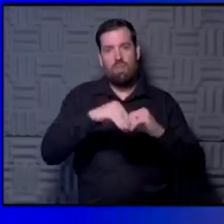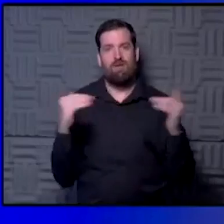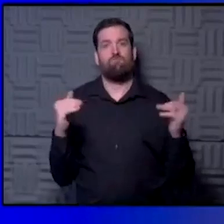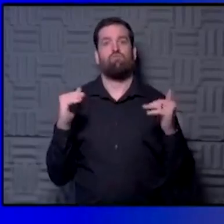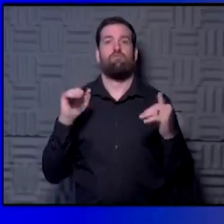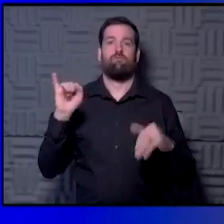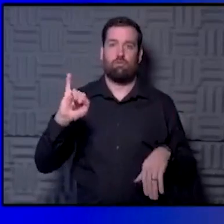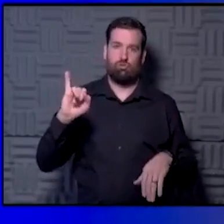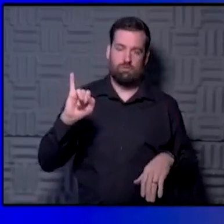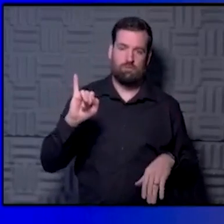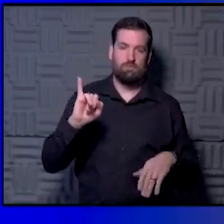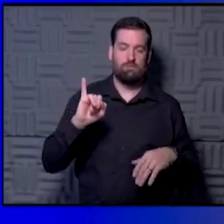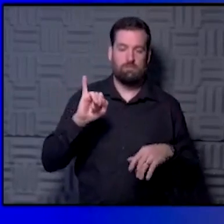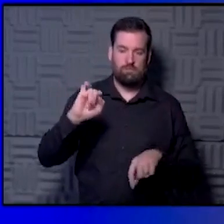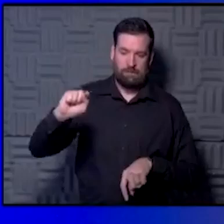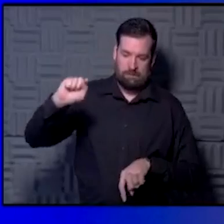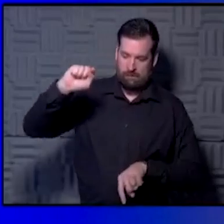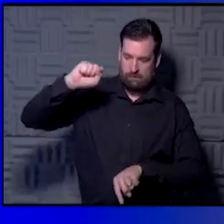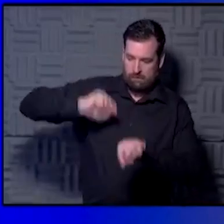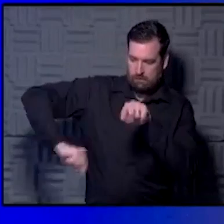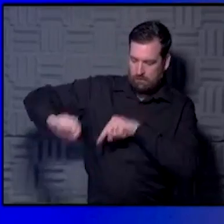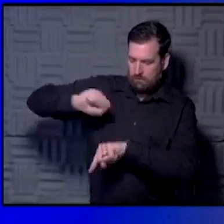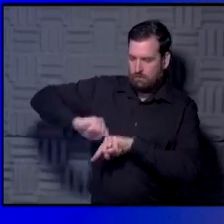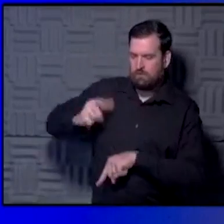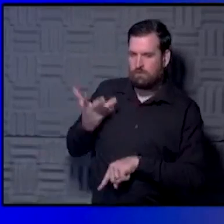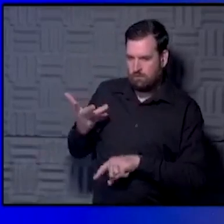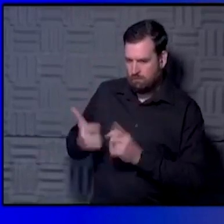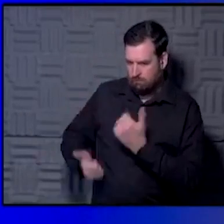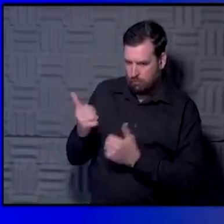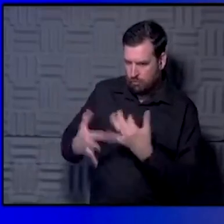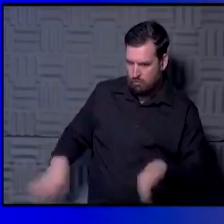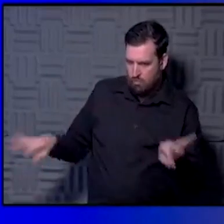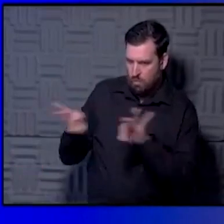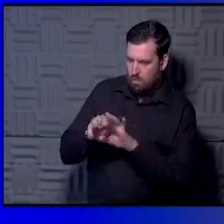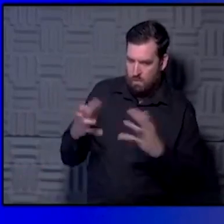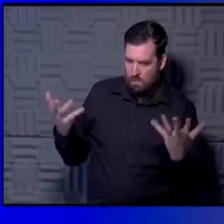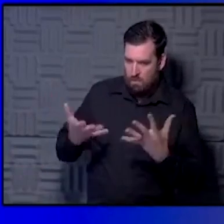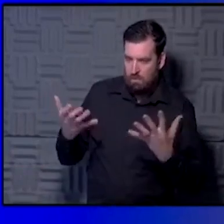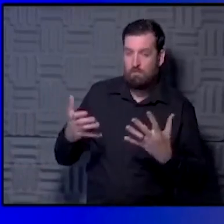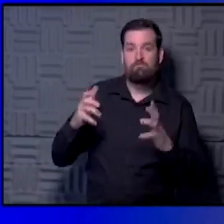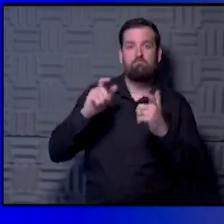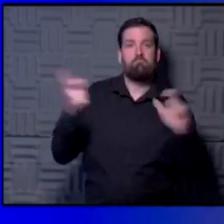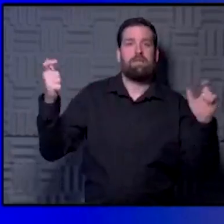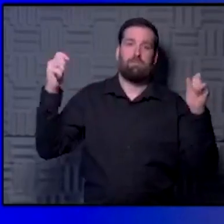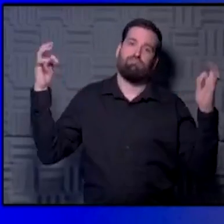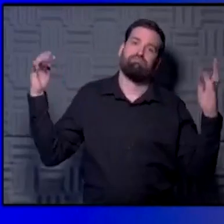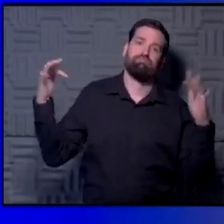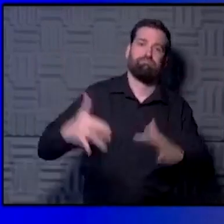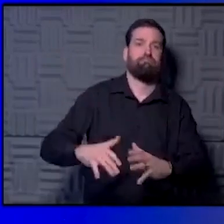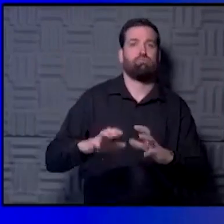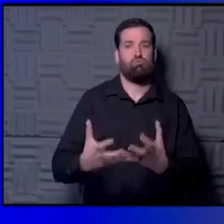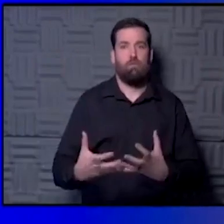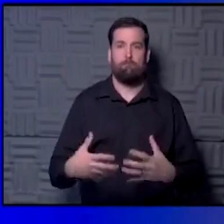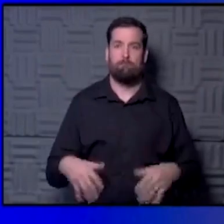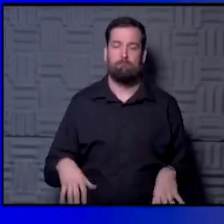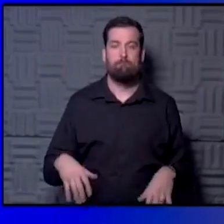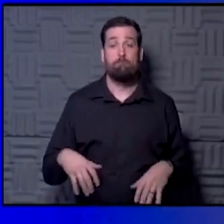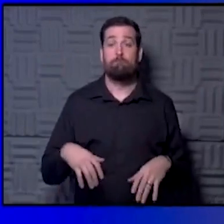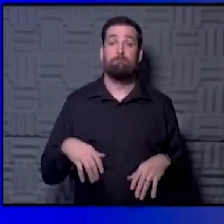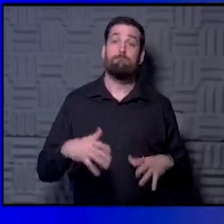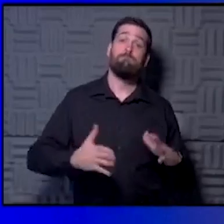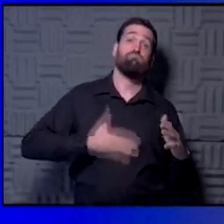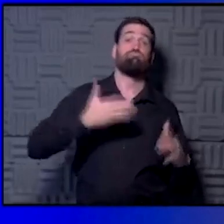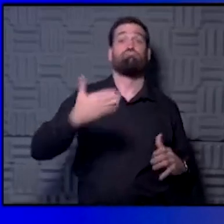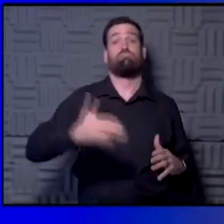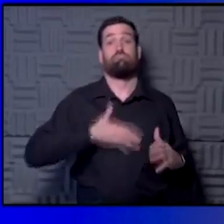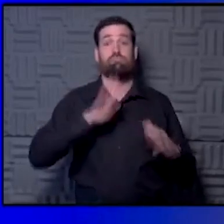infection where you trace it back to what was the most important thing about that? There was a large group gathering. Whether it's a